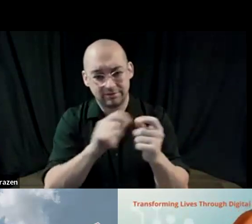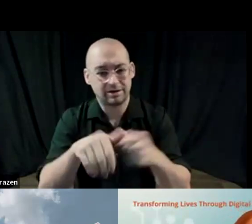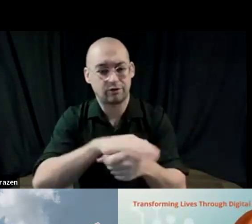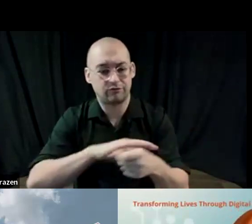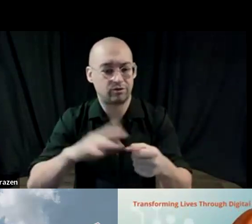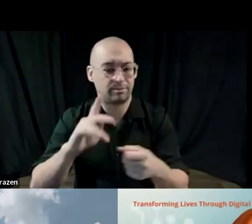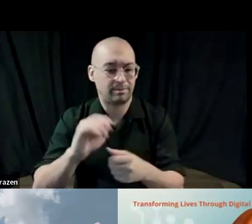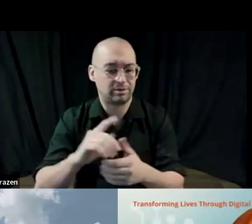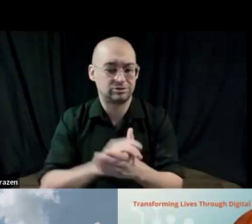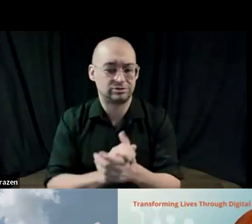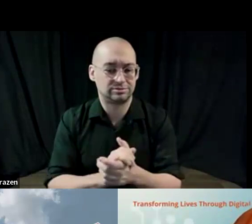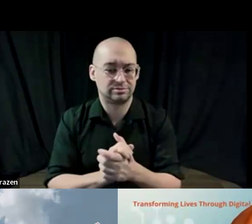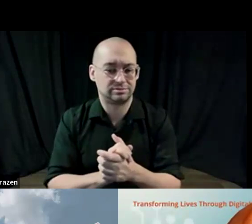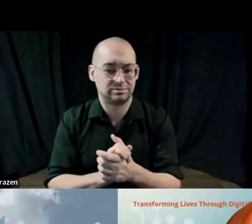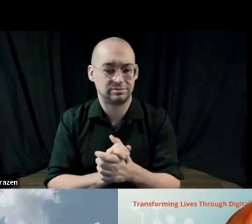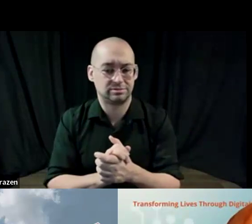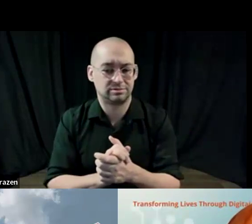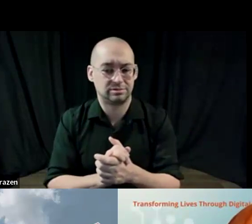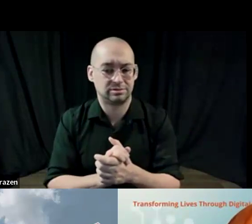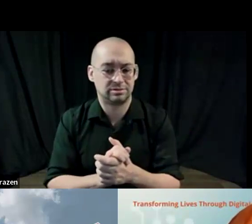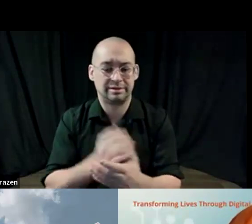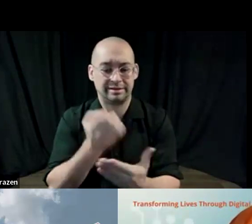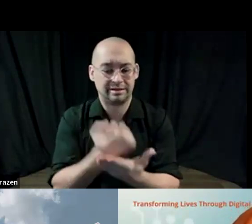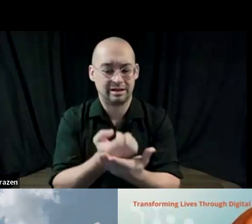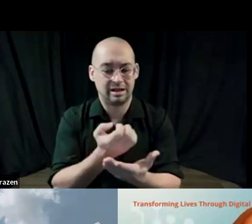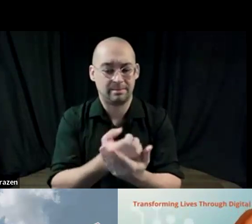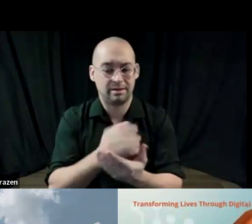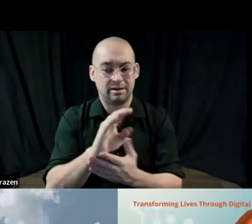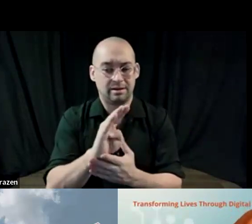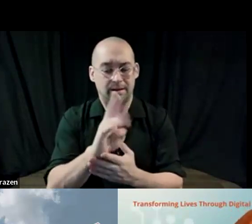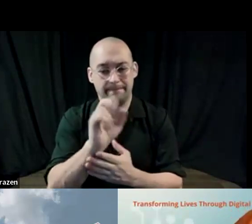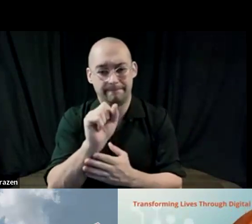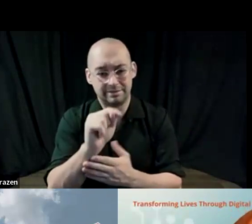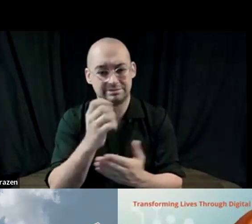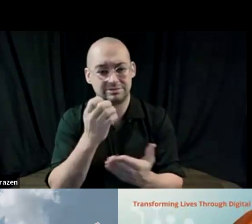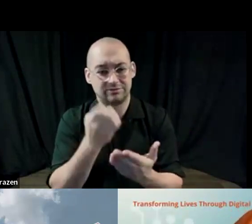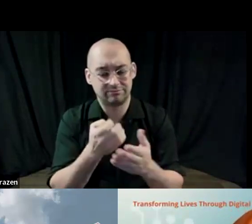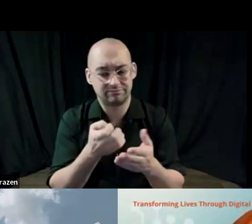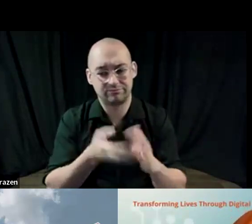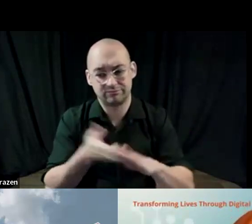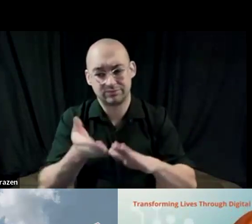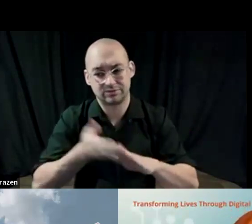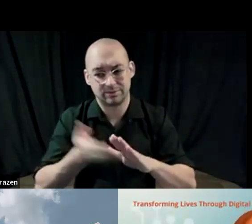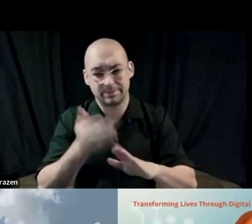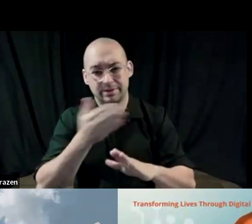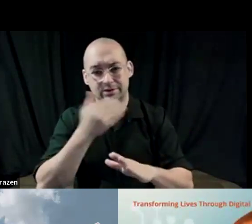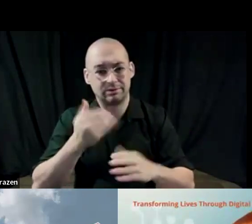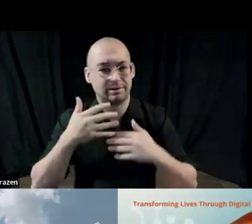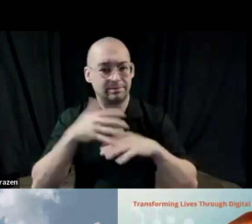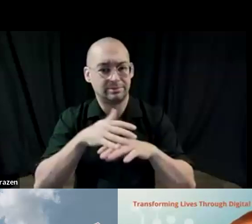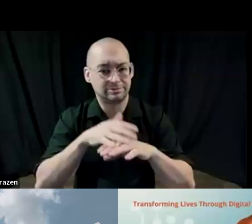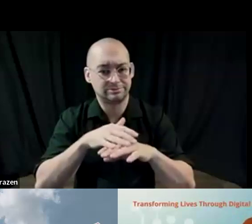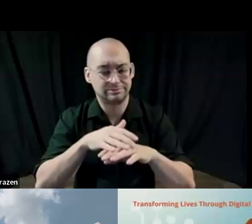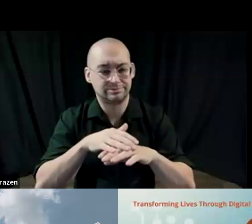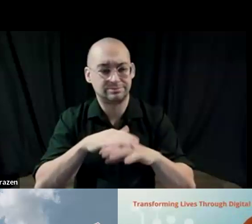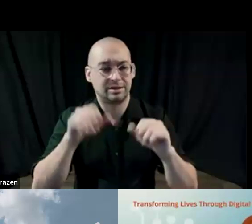there was like an economic plus efficiency, kind of combination that we could